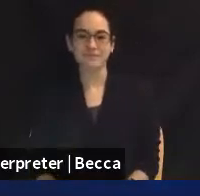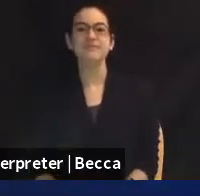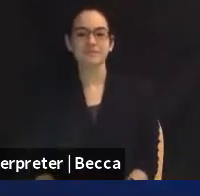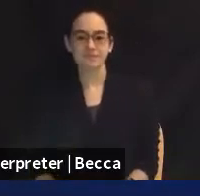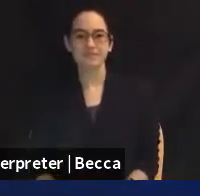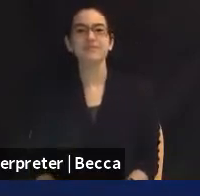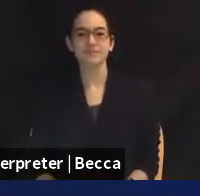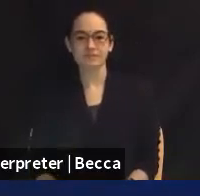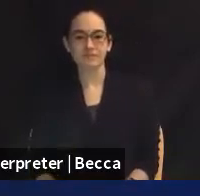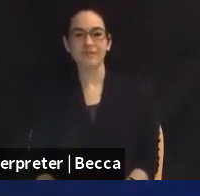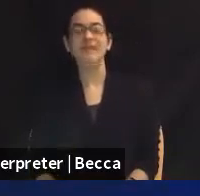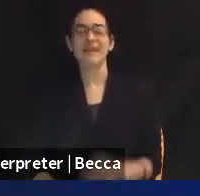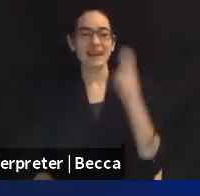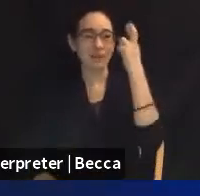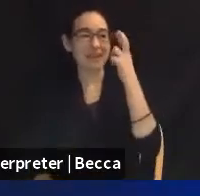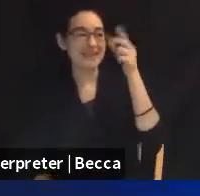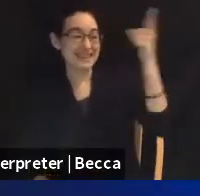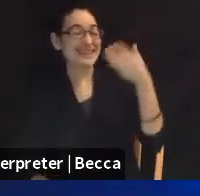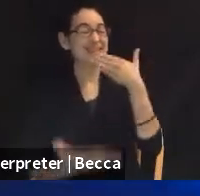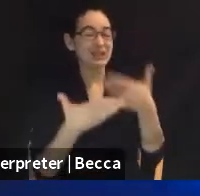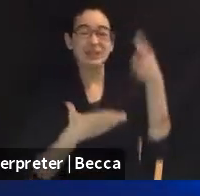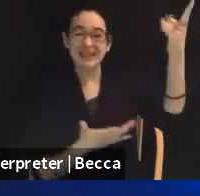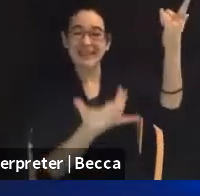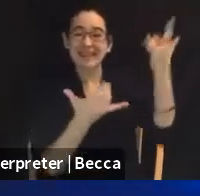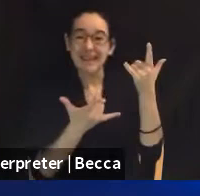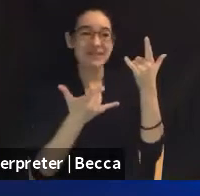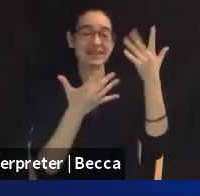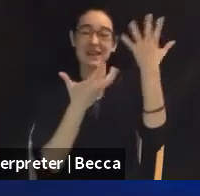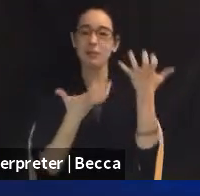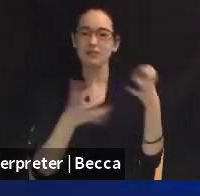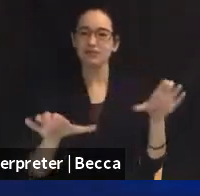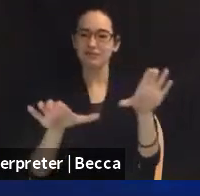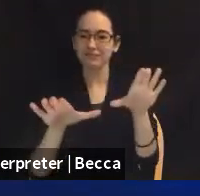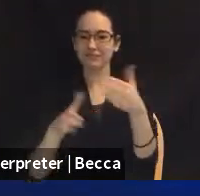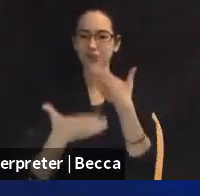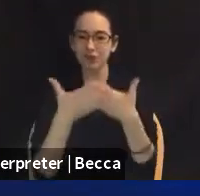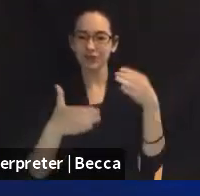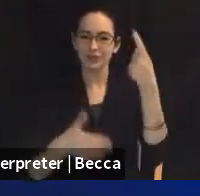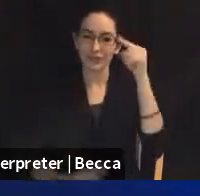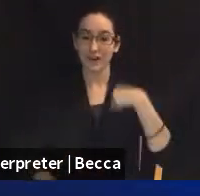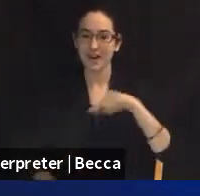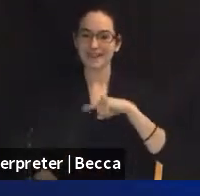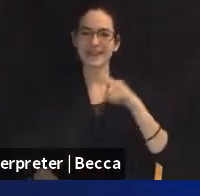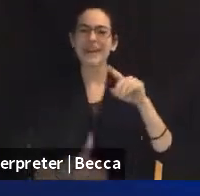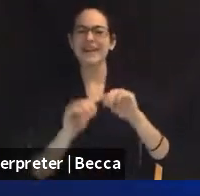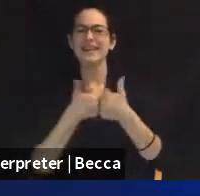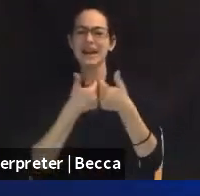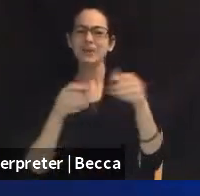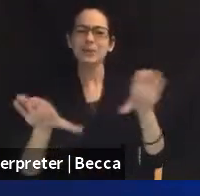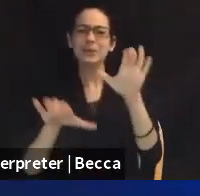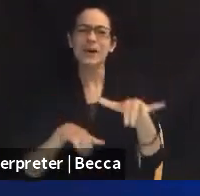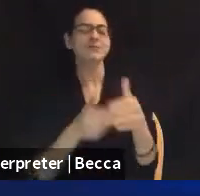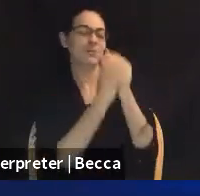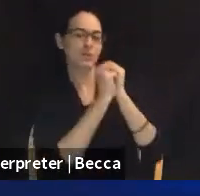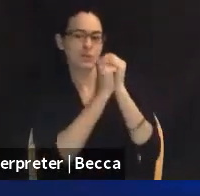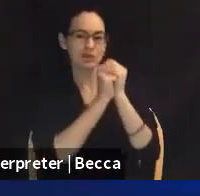that he's good, that he loves us, that he wants good for us. And part of the way we explore that is through this thing called worship. And so we're gonna sing